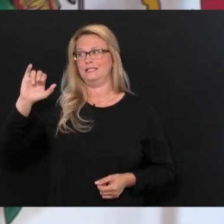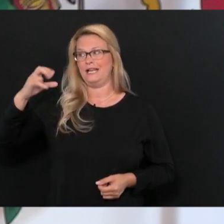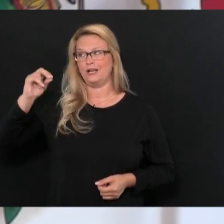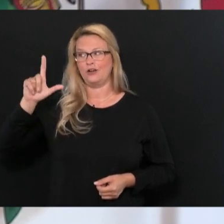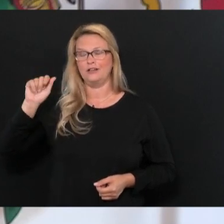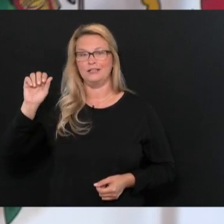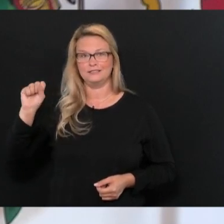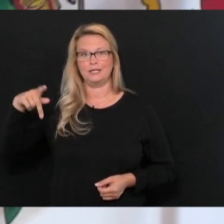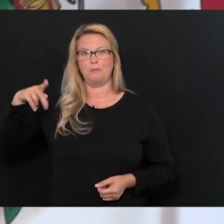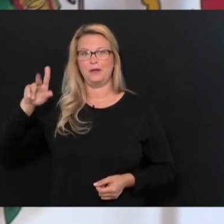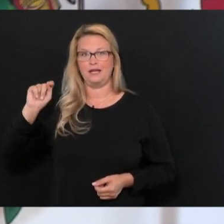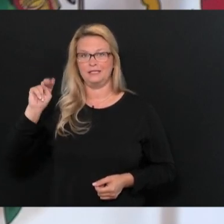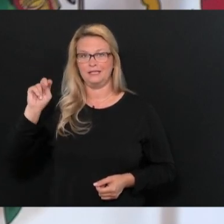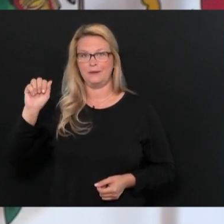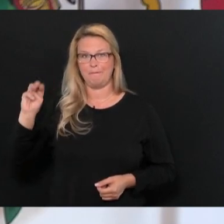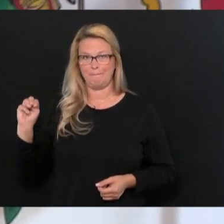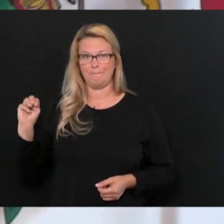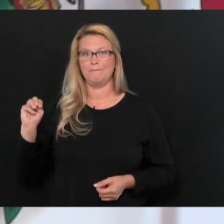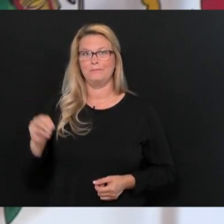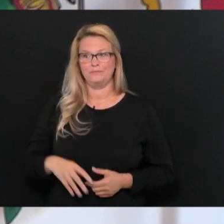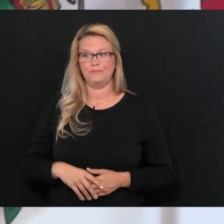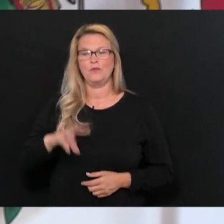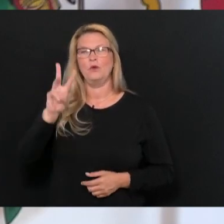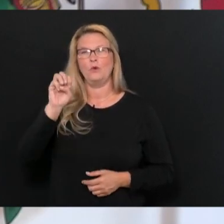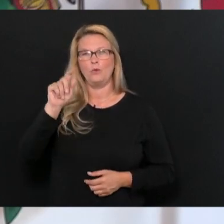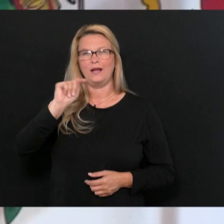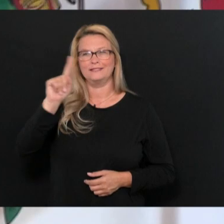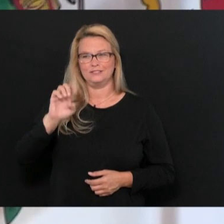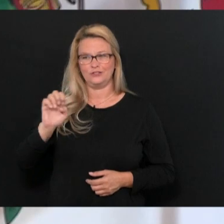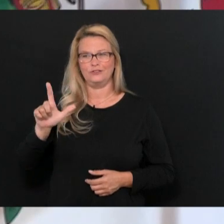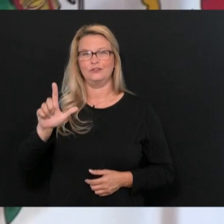Wetzel, and Wood counties. Again,